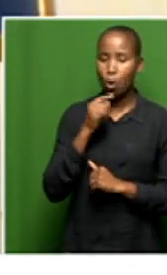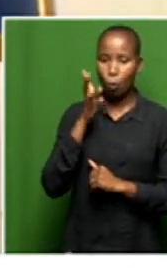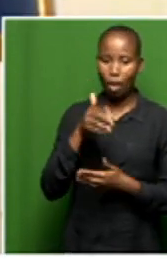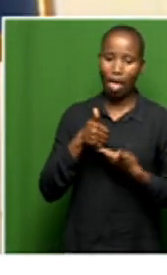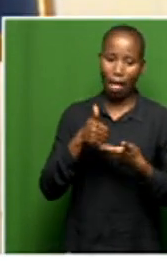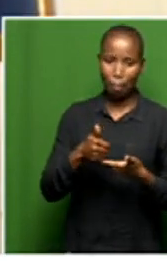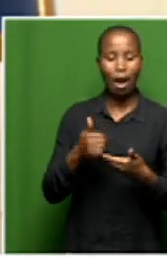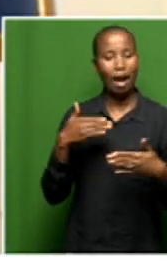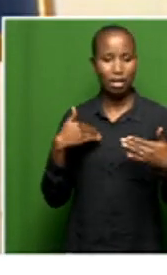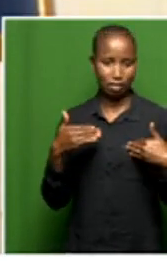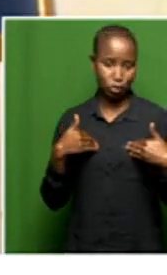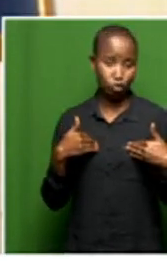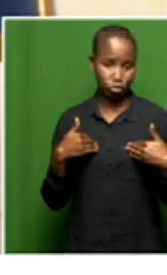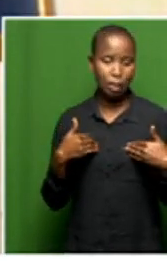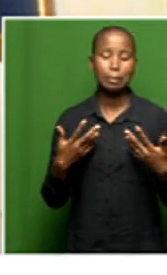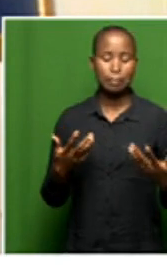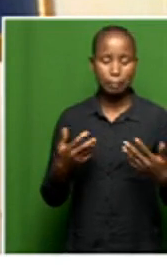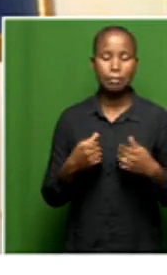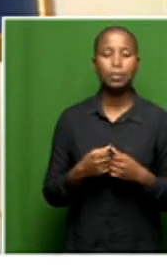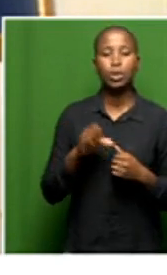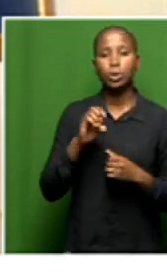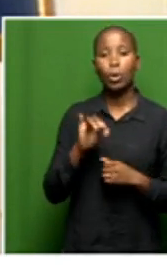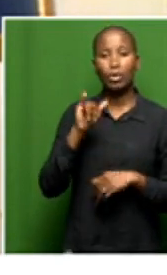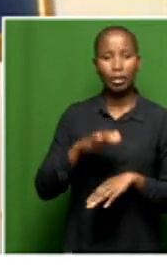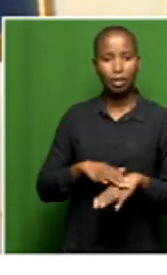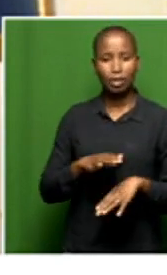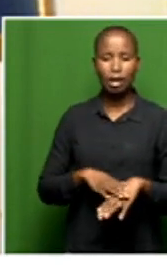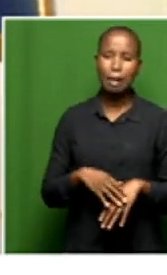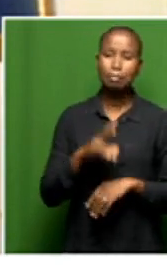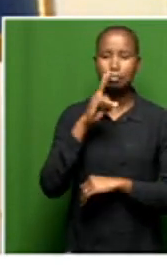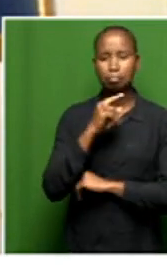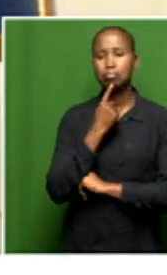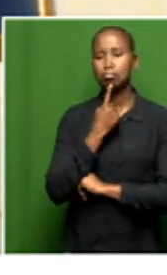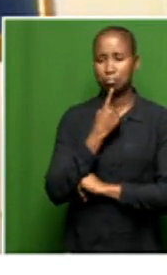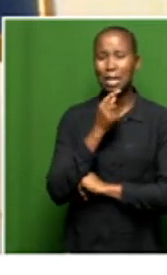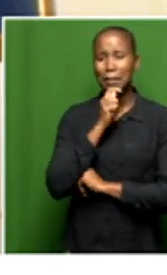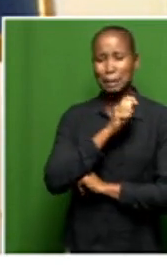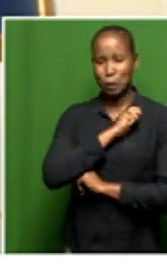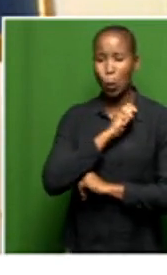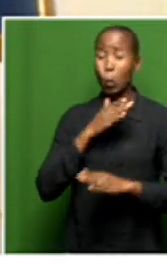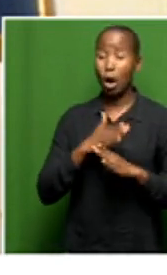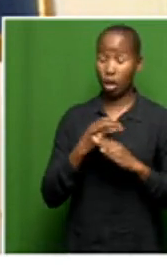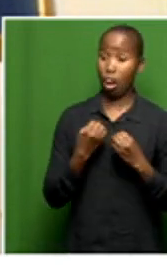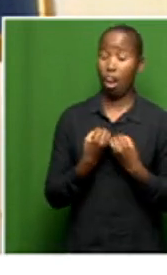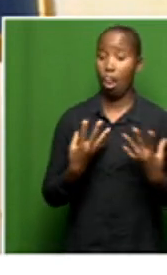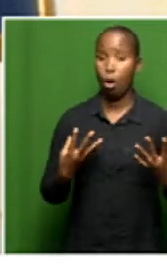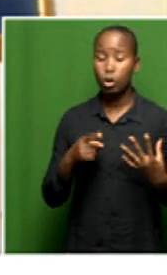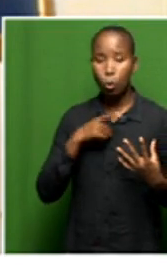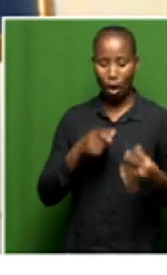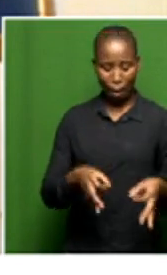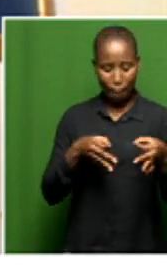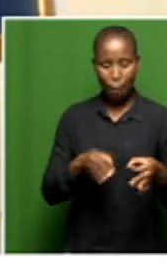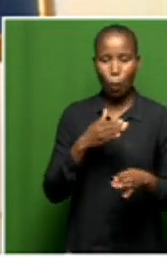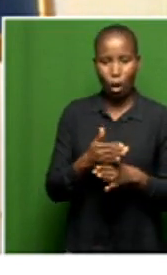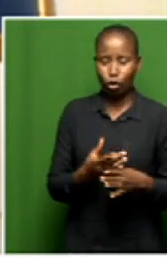as administrators. So at that time we said, well, it's a lot of work to be done, but it's paperwork, so we will have